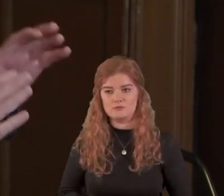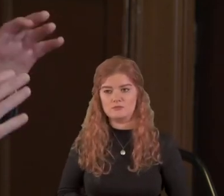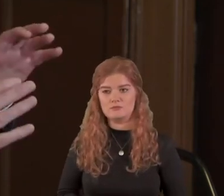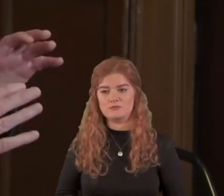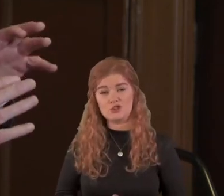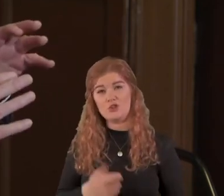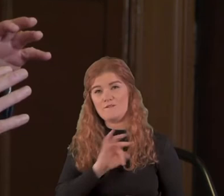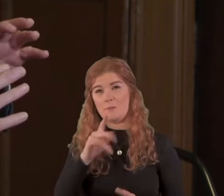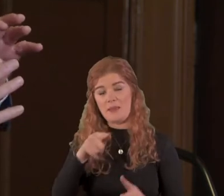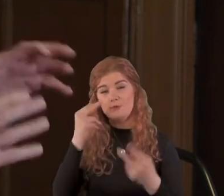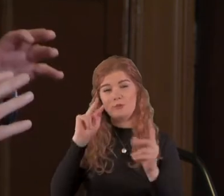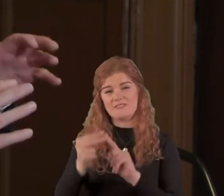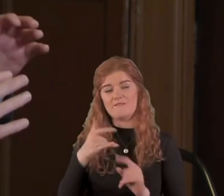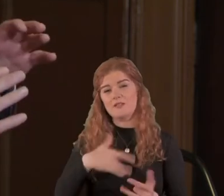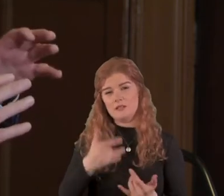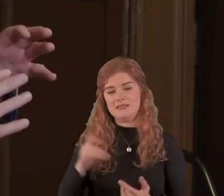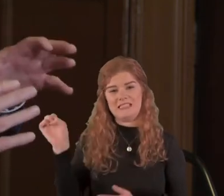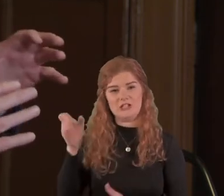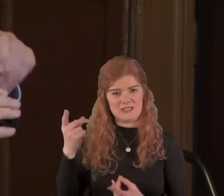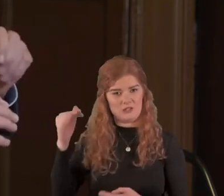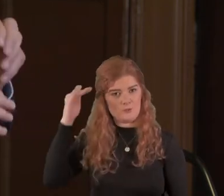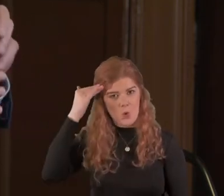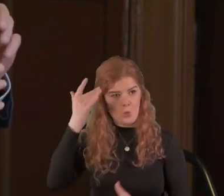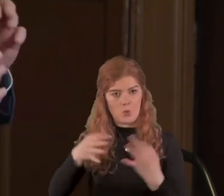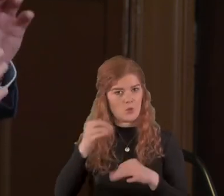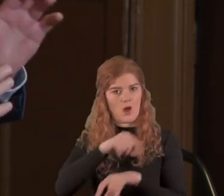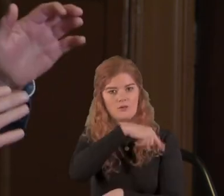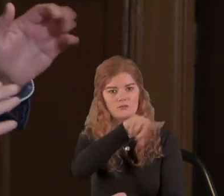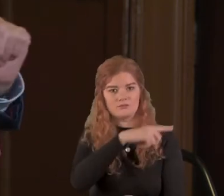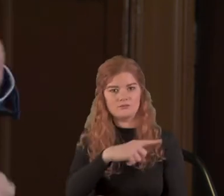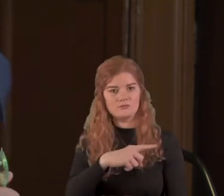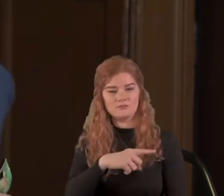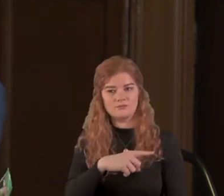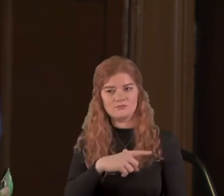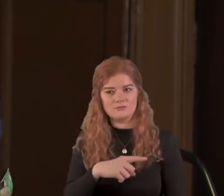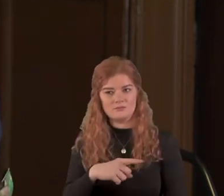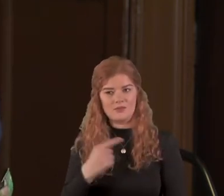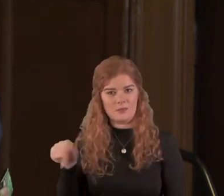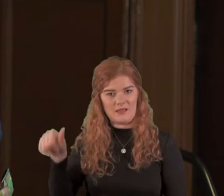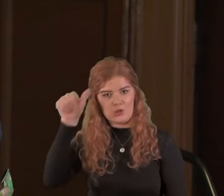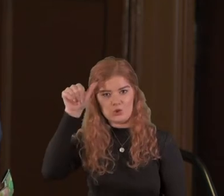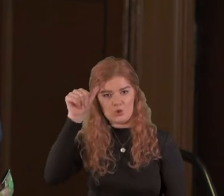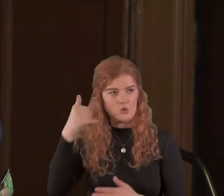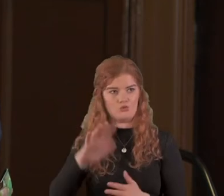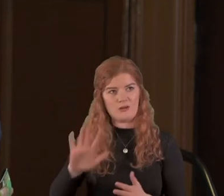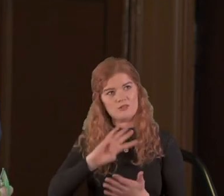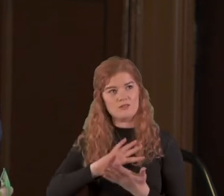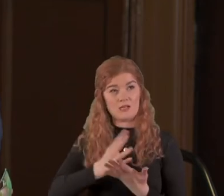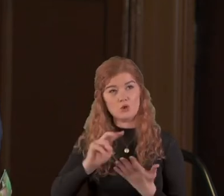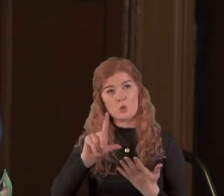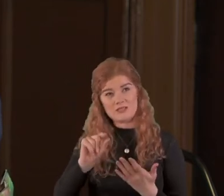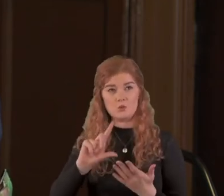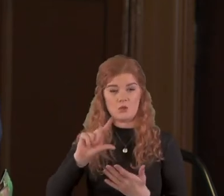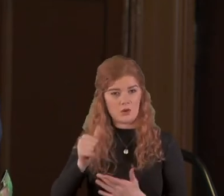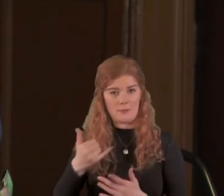in that context, the British knew what was going on. I think in 1920-21, they probably